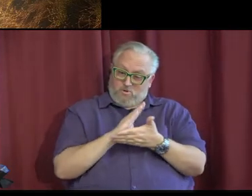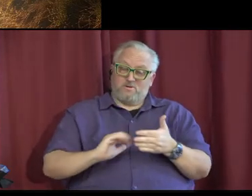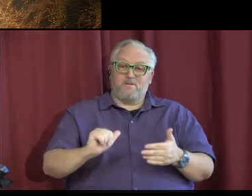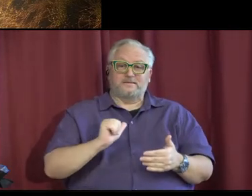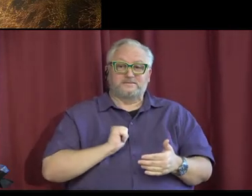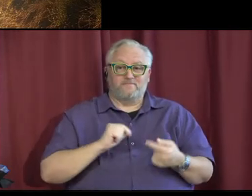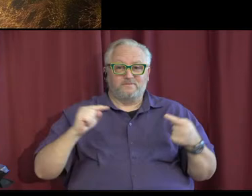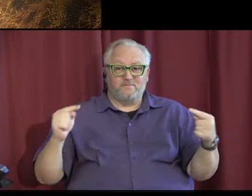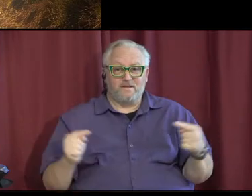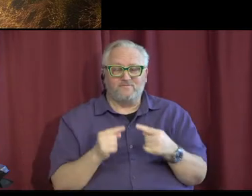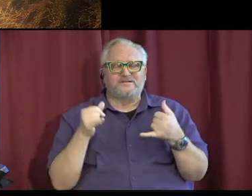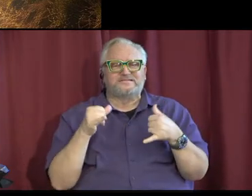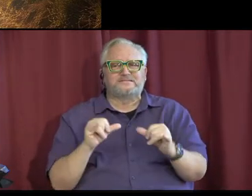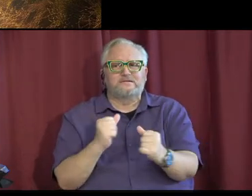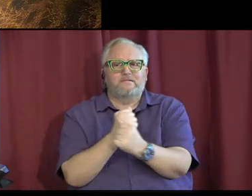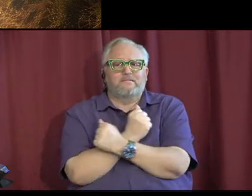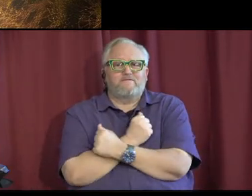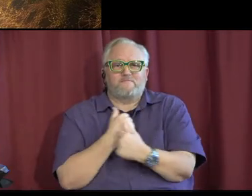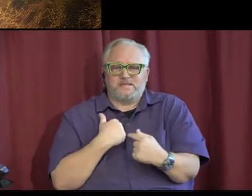love and be loved anyway.